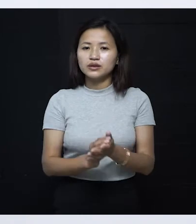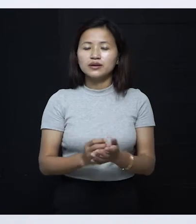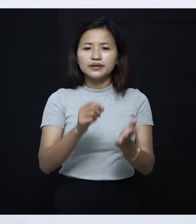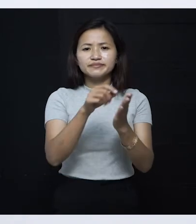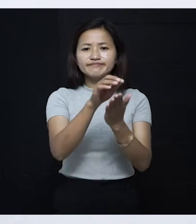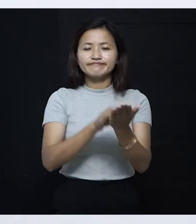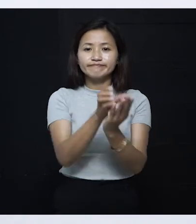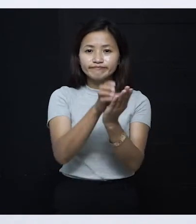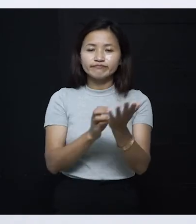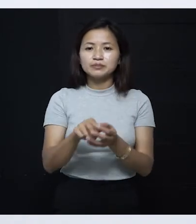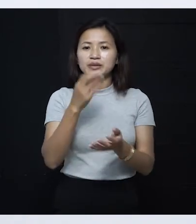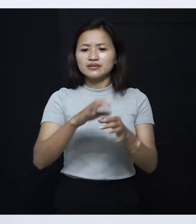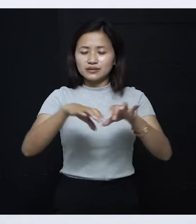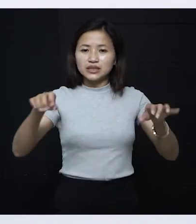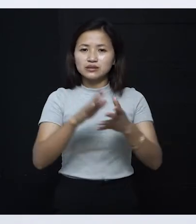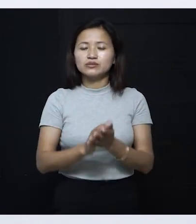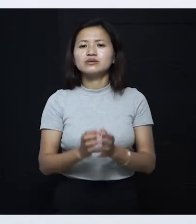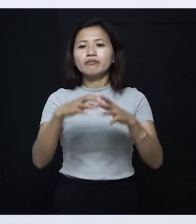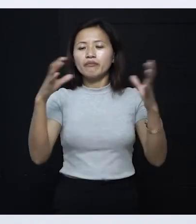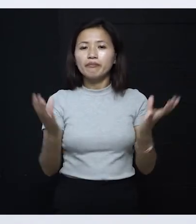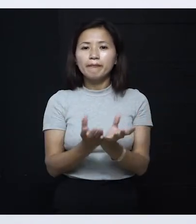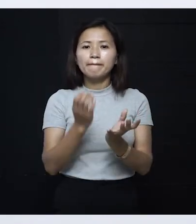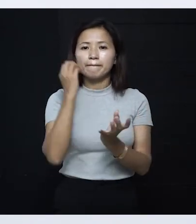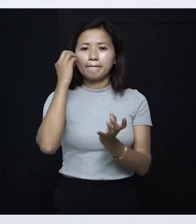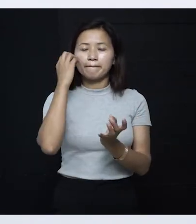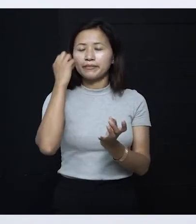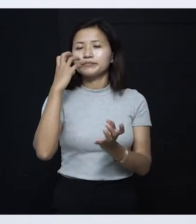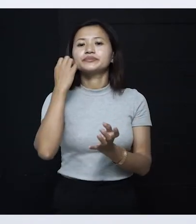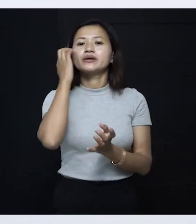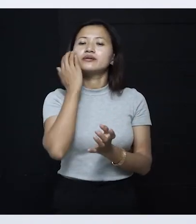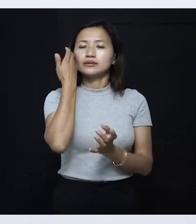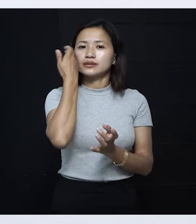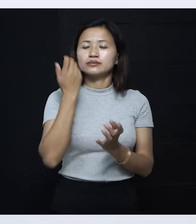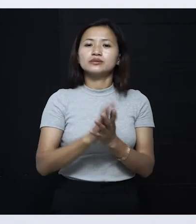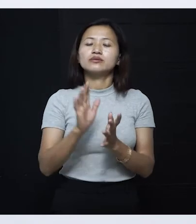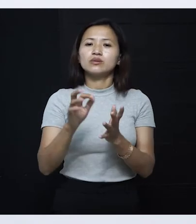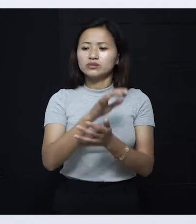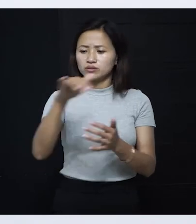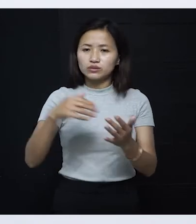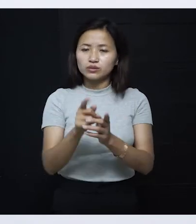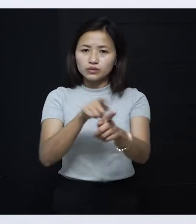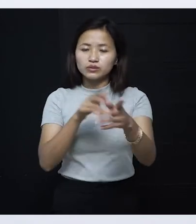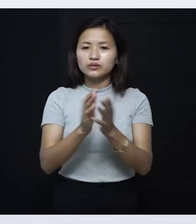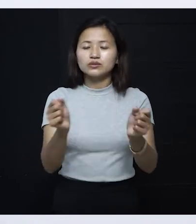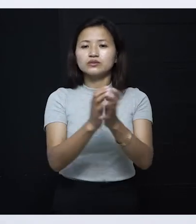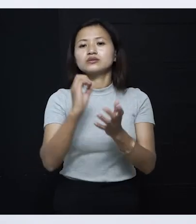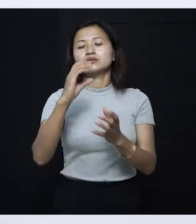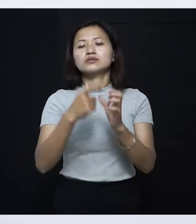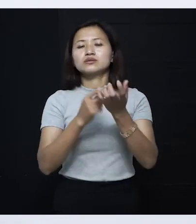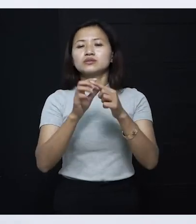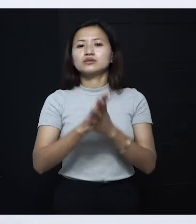maize, okay, cucumber, pumpkins, and so on, along with the crops. So this is to do with the